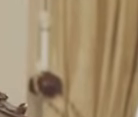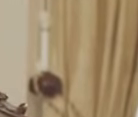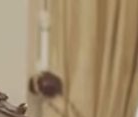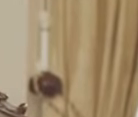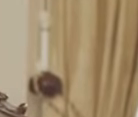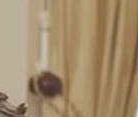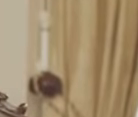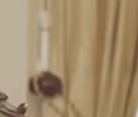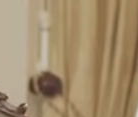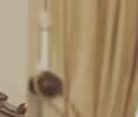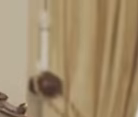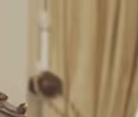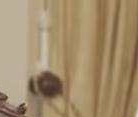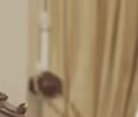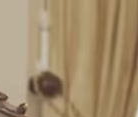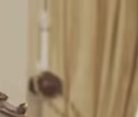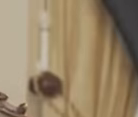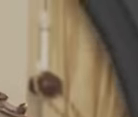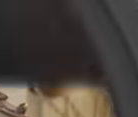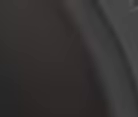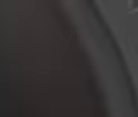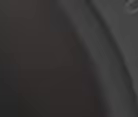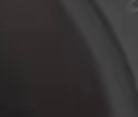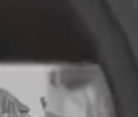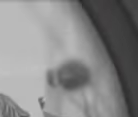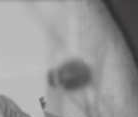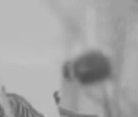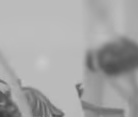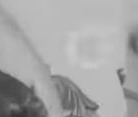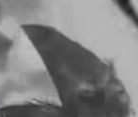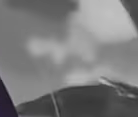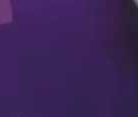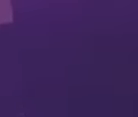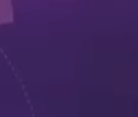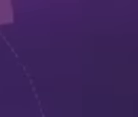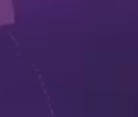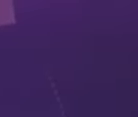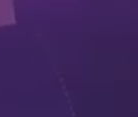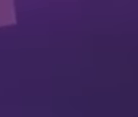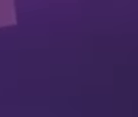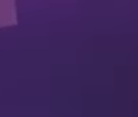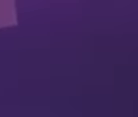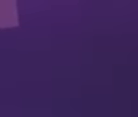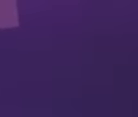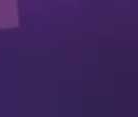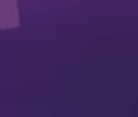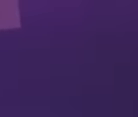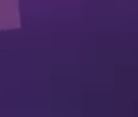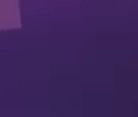the country. Yeah. I don't mind playing second fiddle to the country.